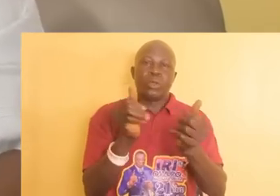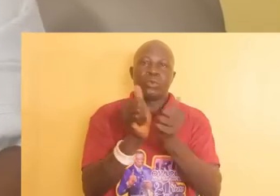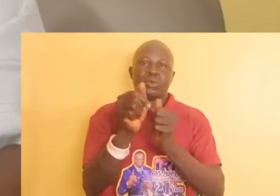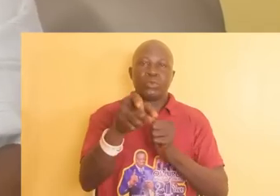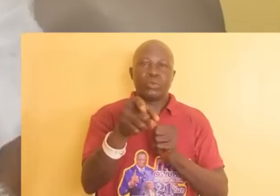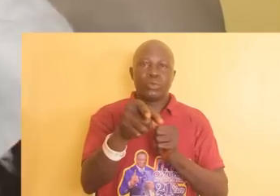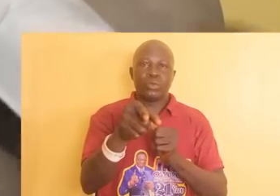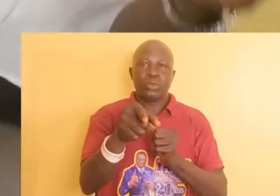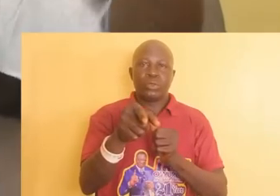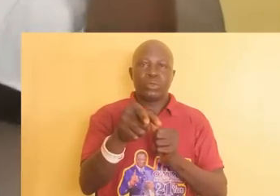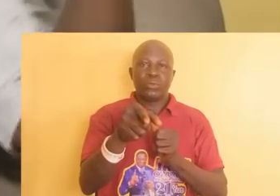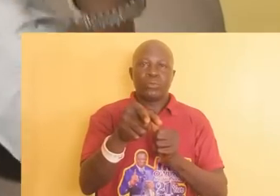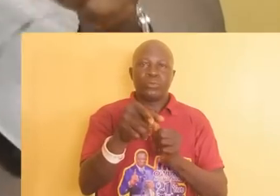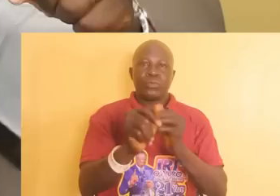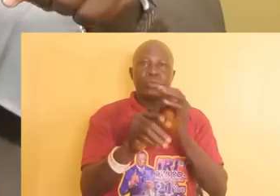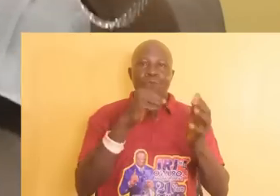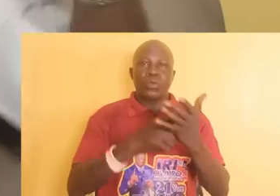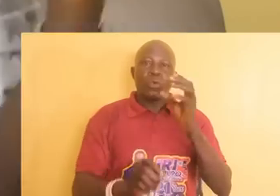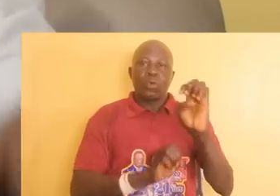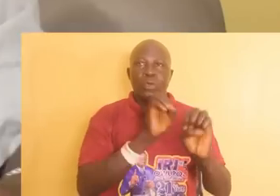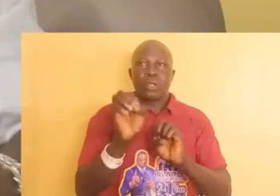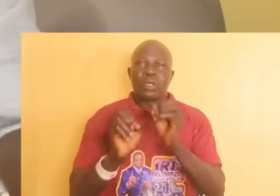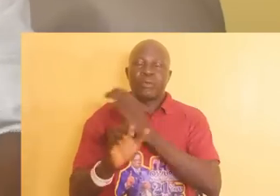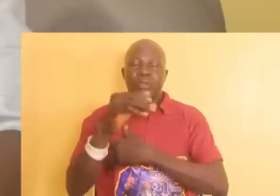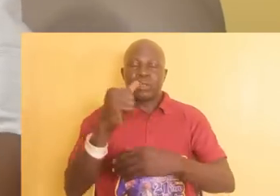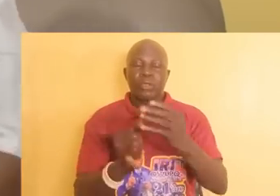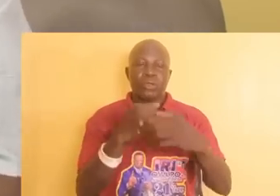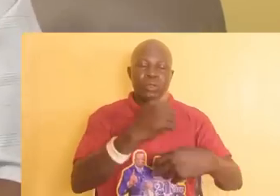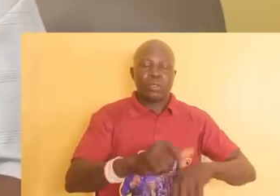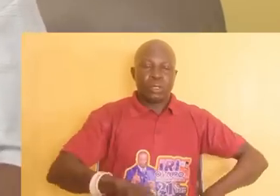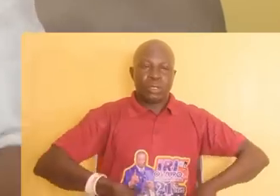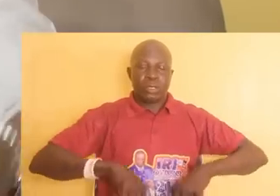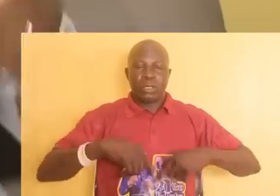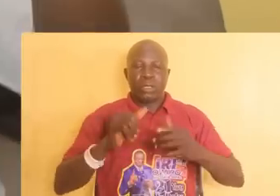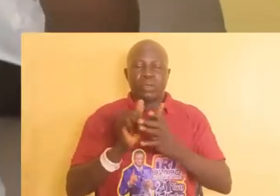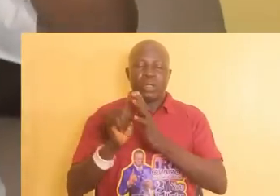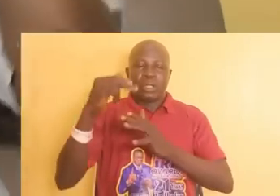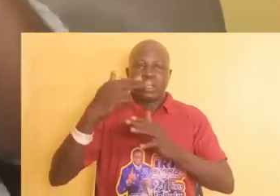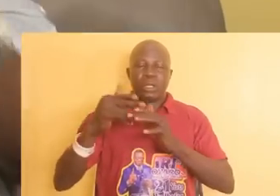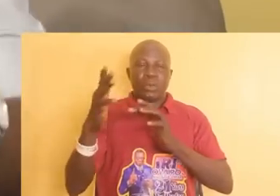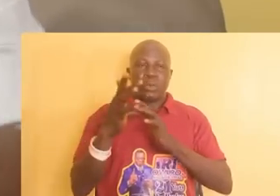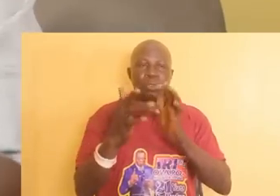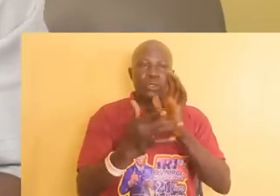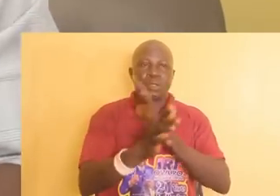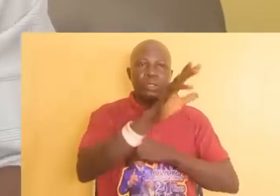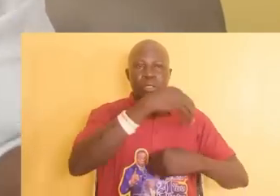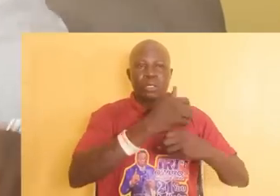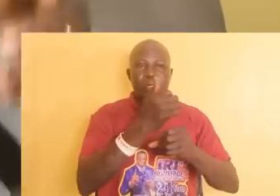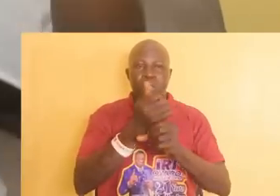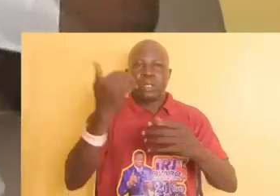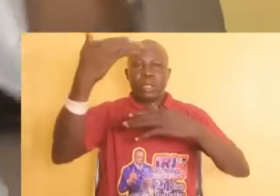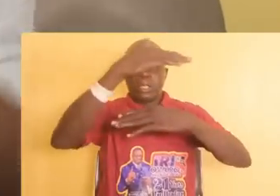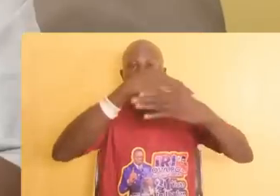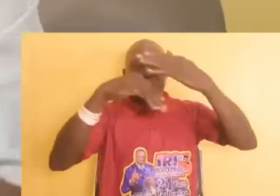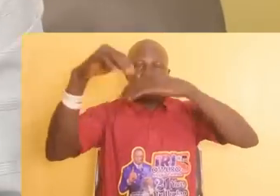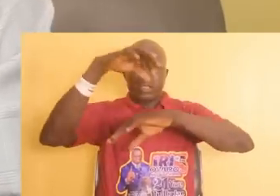is well with you ibi tolo da o sto fi se bugbe where you are living ni oruko oluwa to da ye ati o aye ma